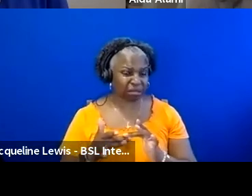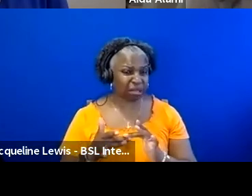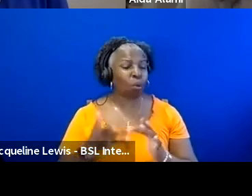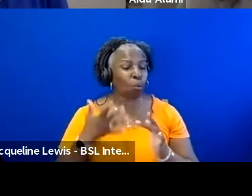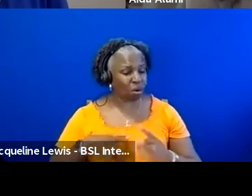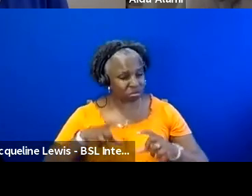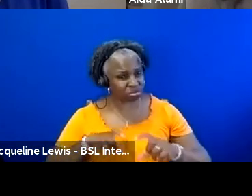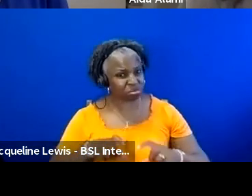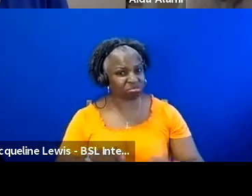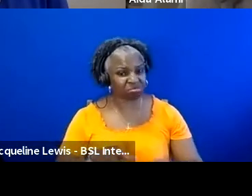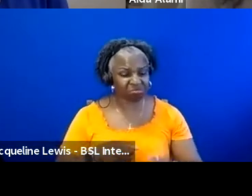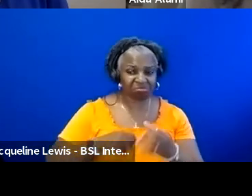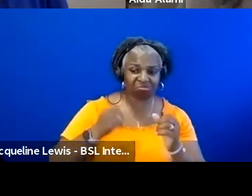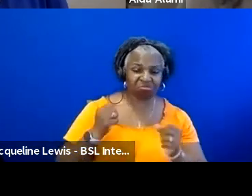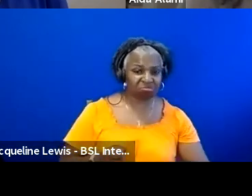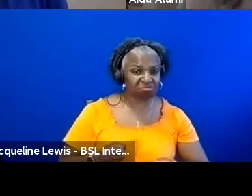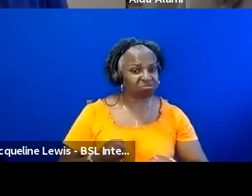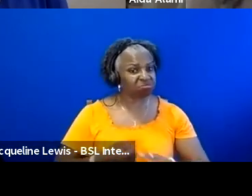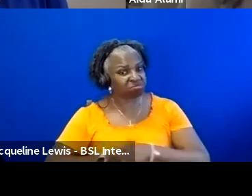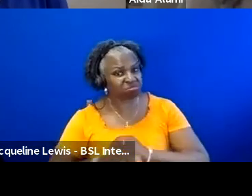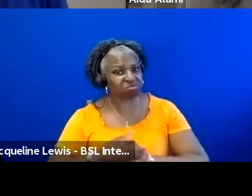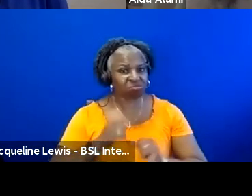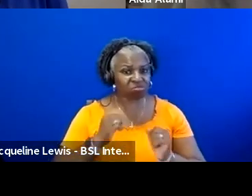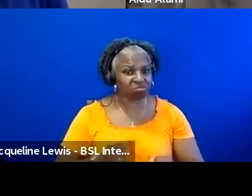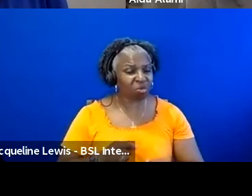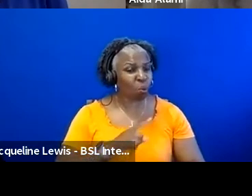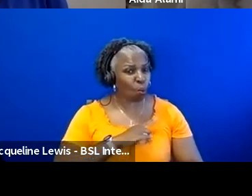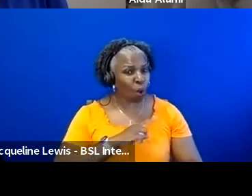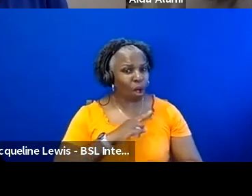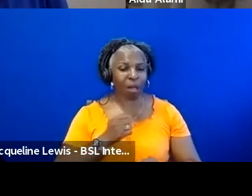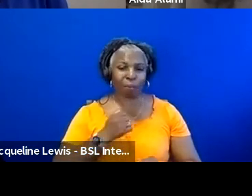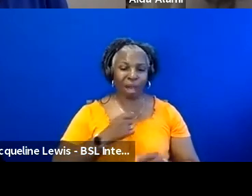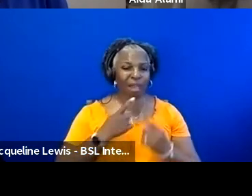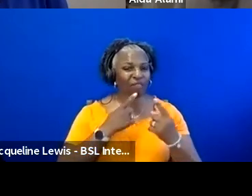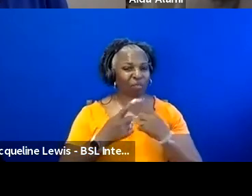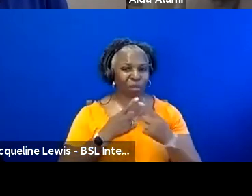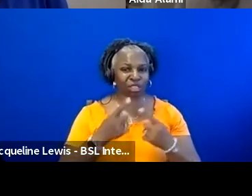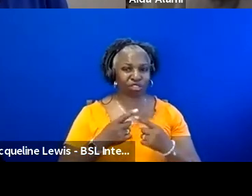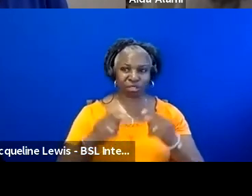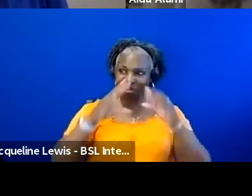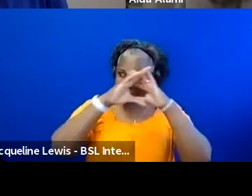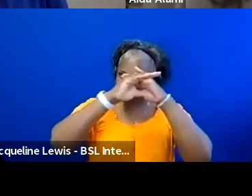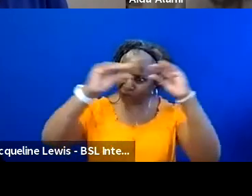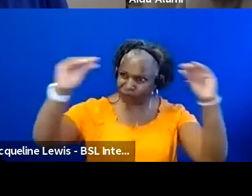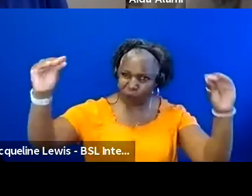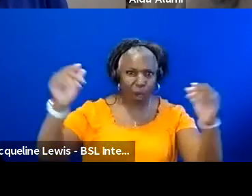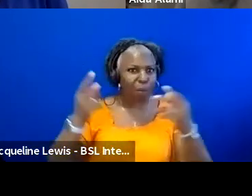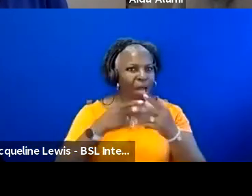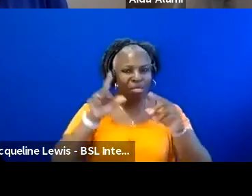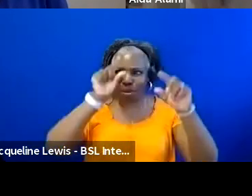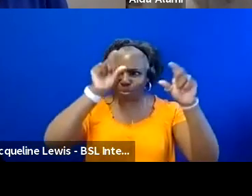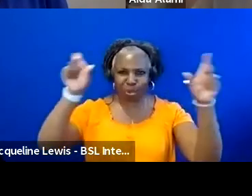is, you know, contributes to informing people in a way that, you know, a lot of people would lose from me not being on social